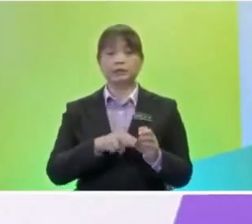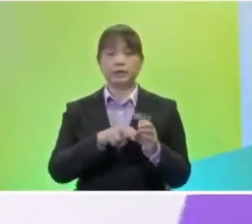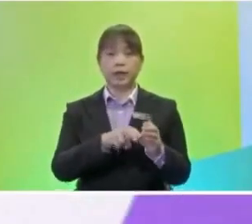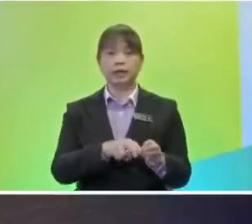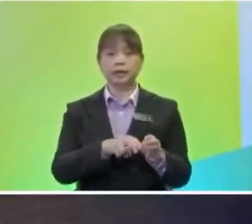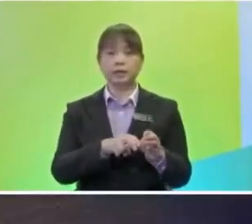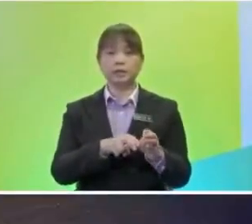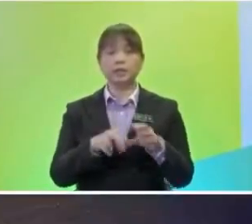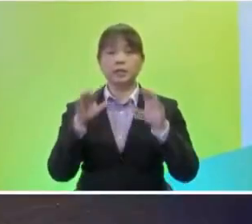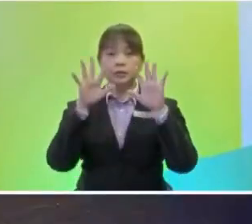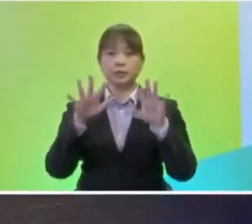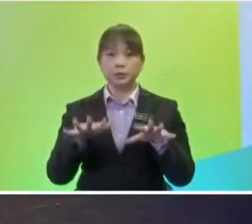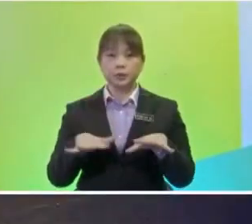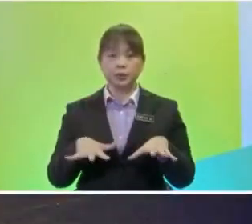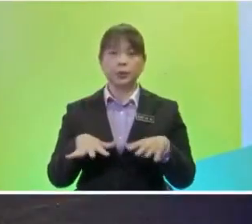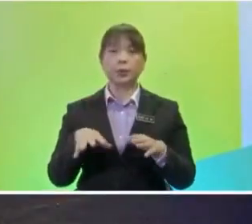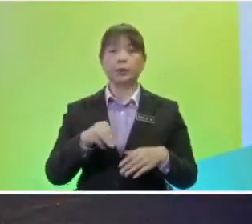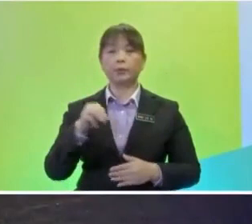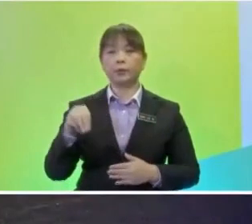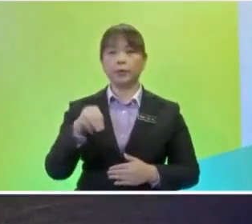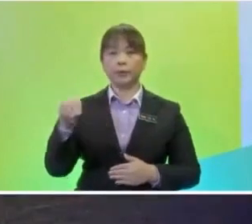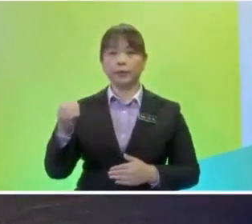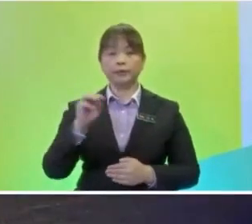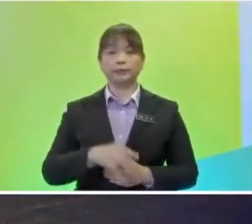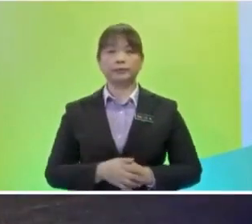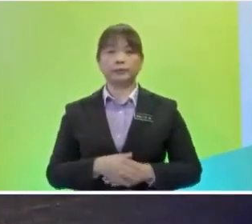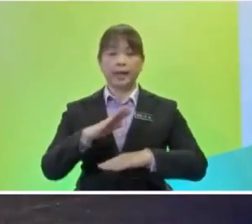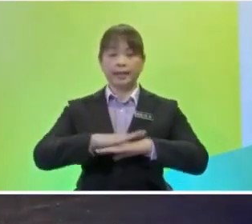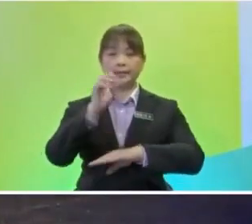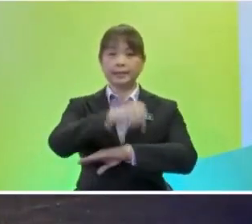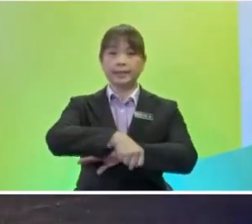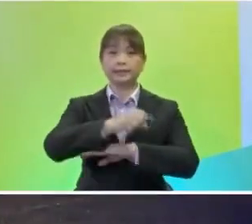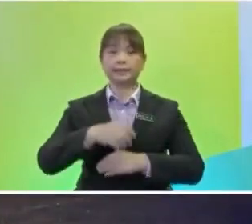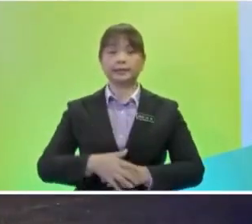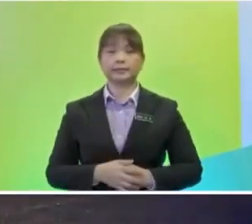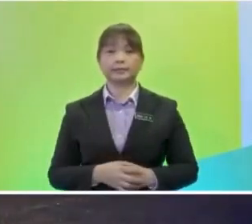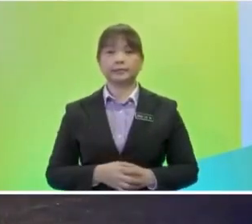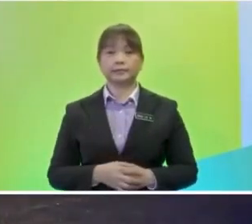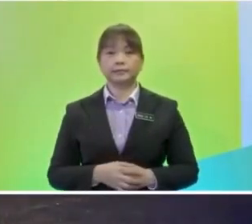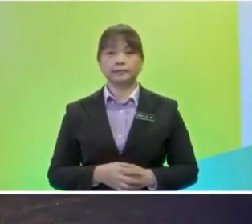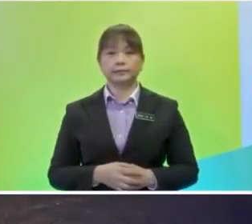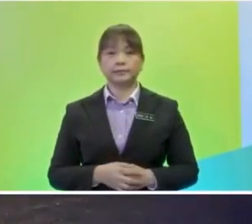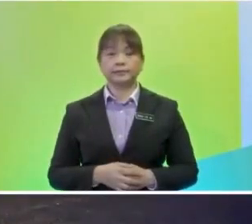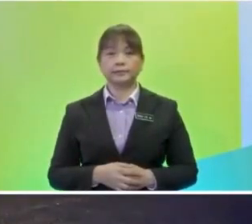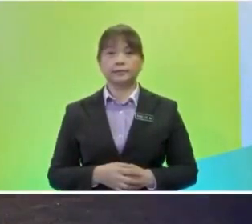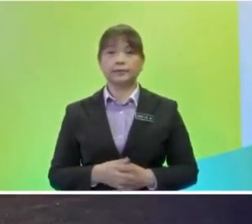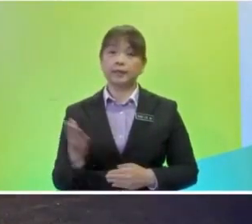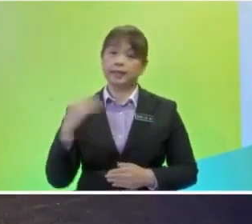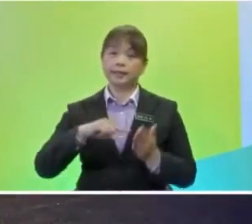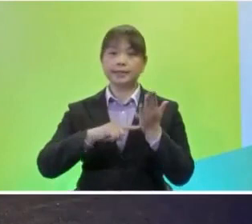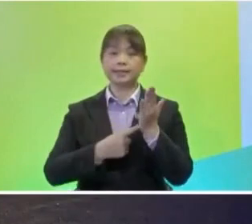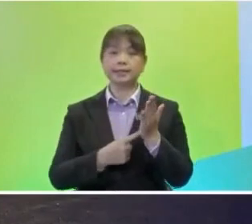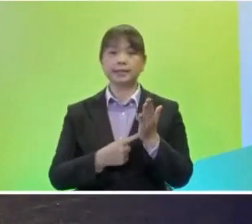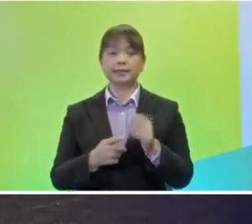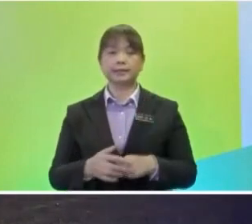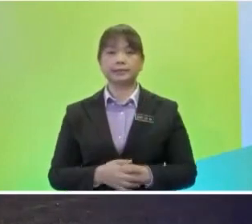All right, that's great. So can we check if the pupils are ready? Okay, let's start with the first sentence.